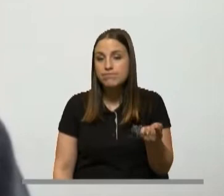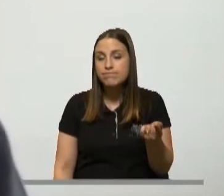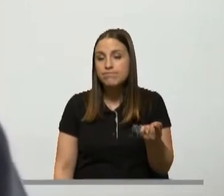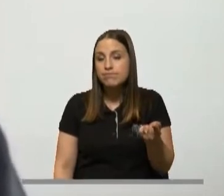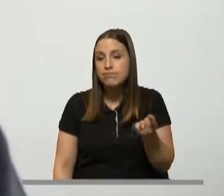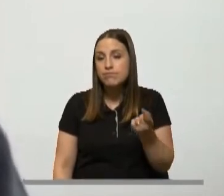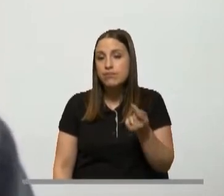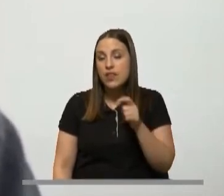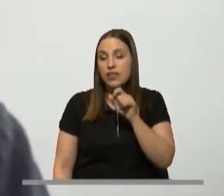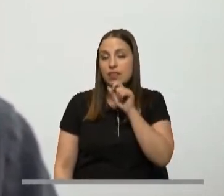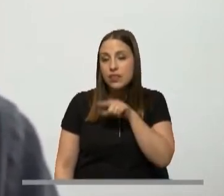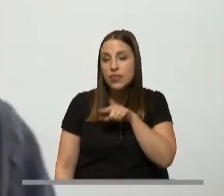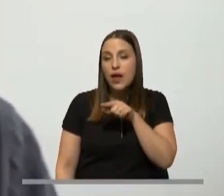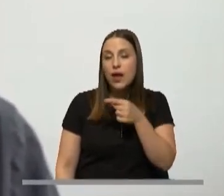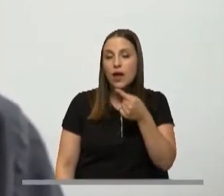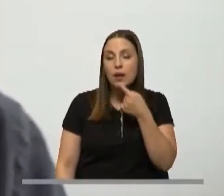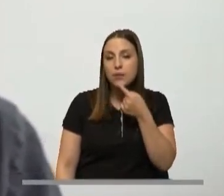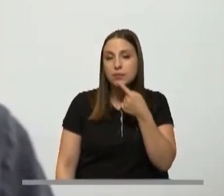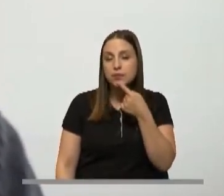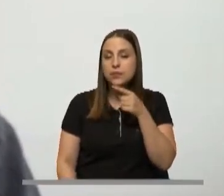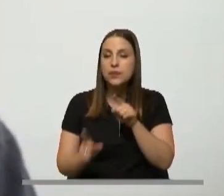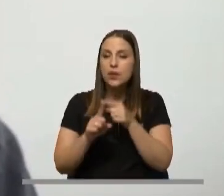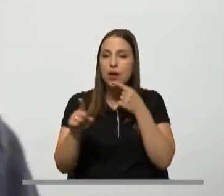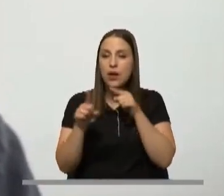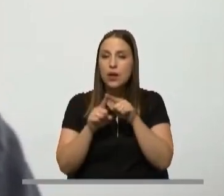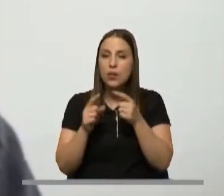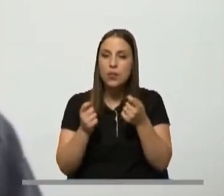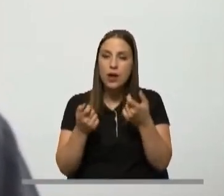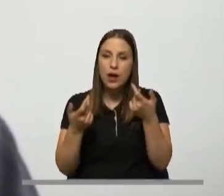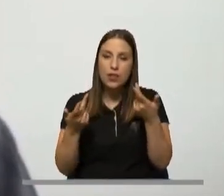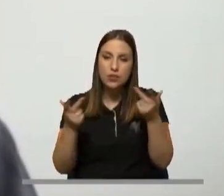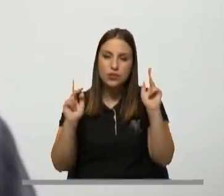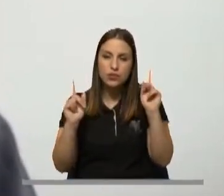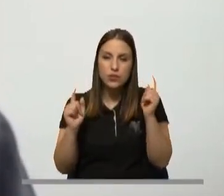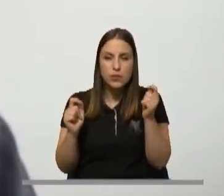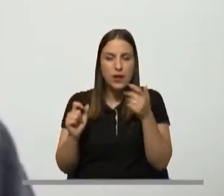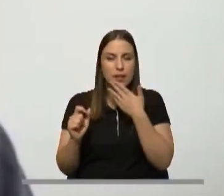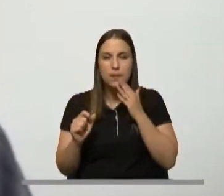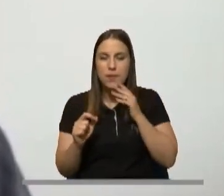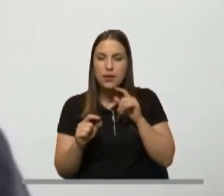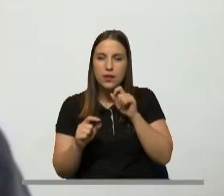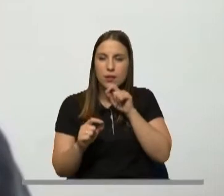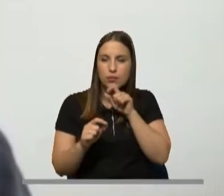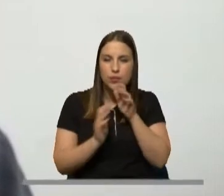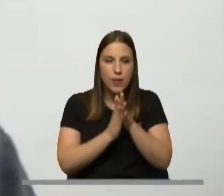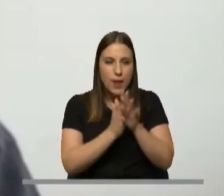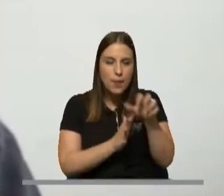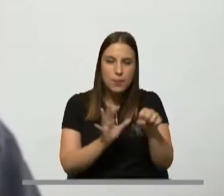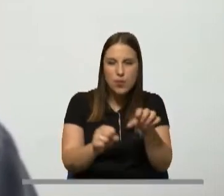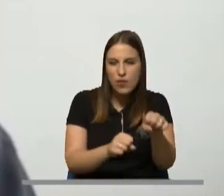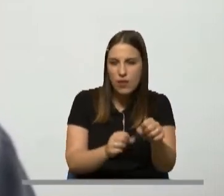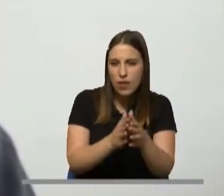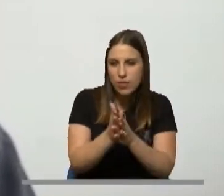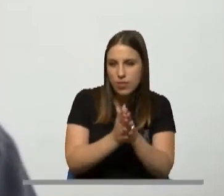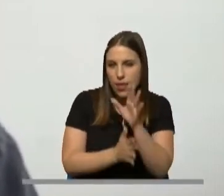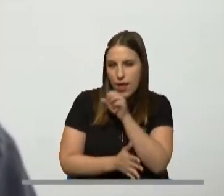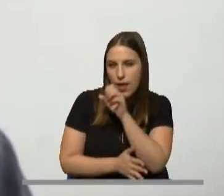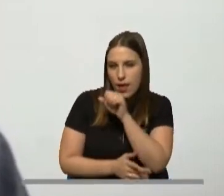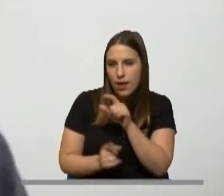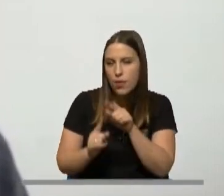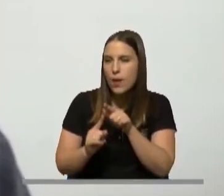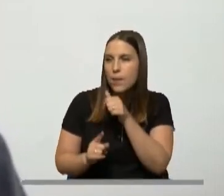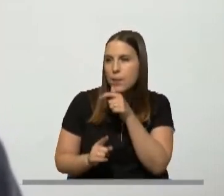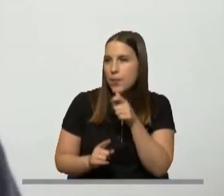interpret politics as arbitrary and opportunistic, and will be especially seduced by any promise